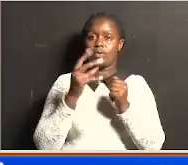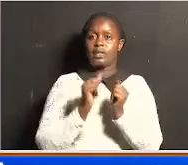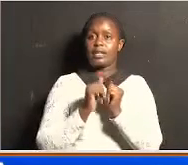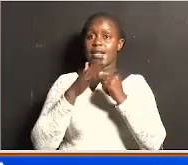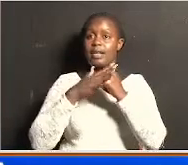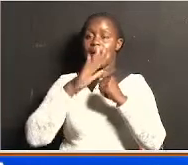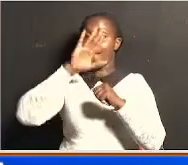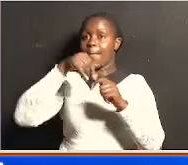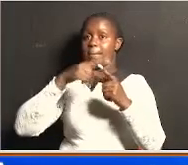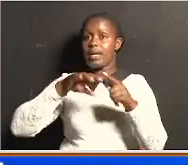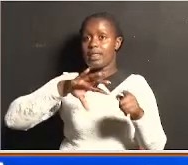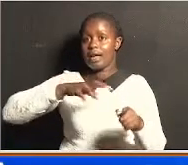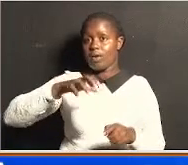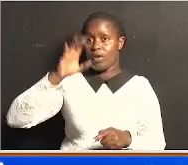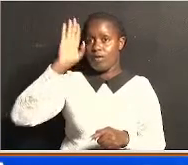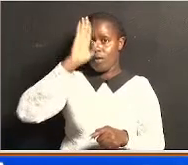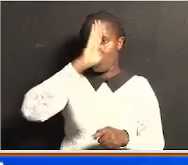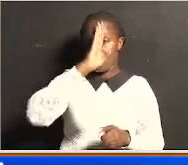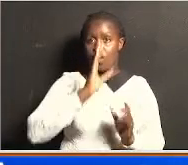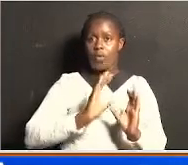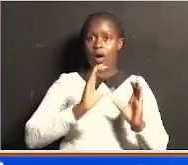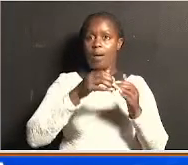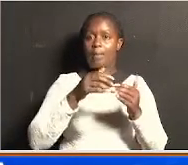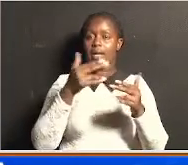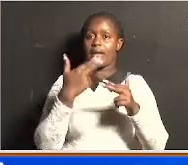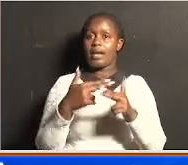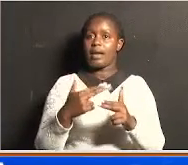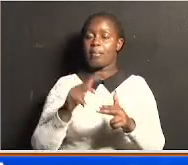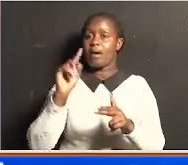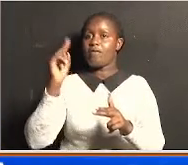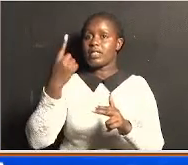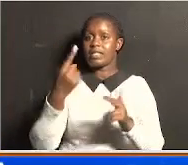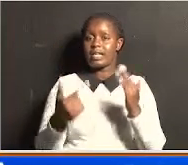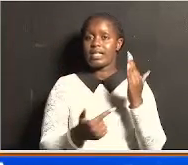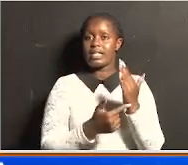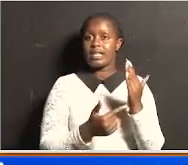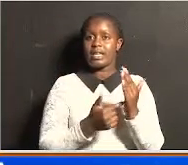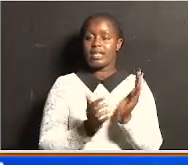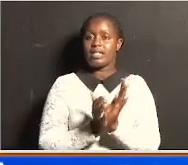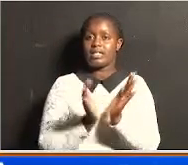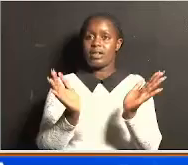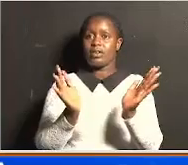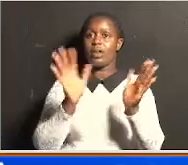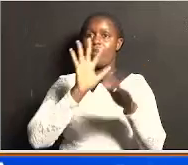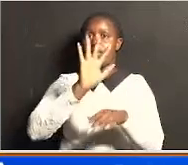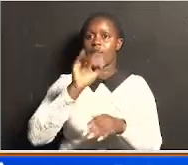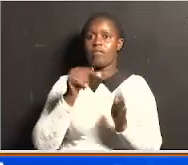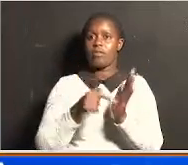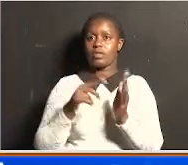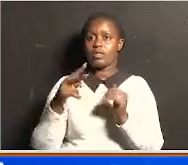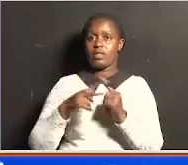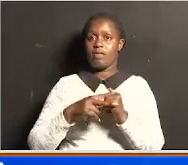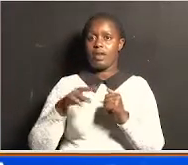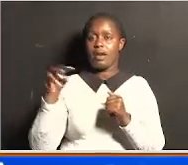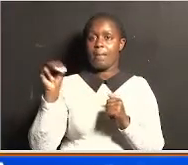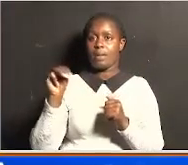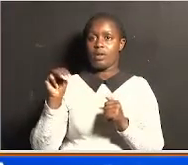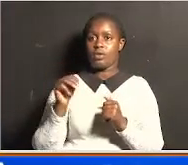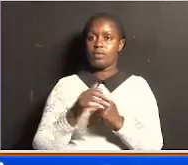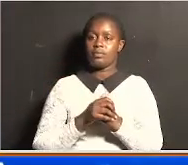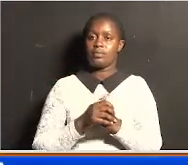government of Bungoma to a company called Fastech General Supplies Limited at a tender sum of 5.7 million shillings. Austin Wanji with